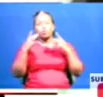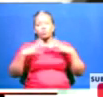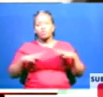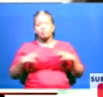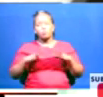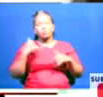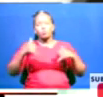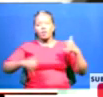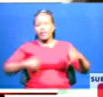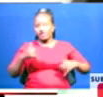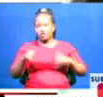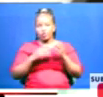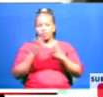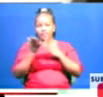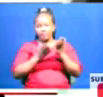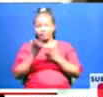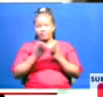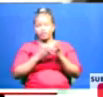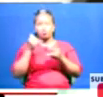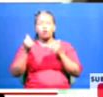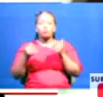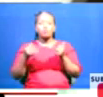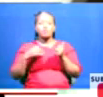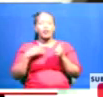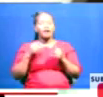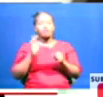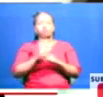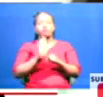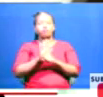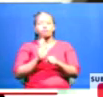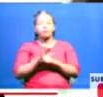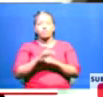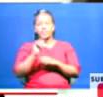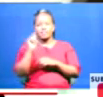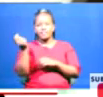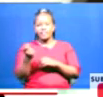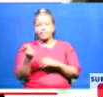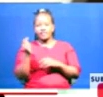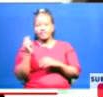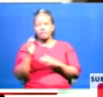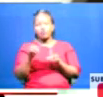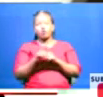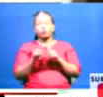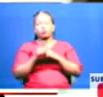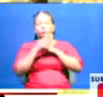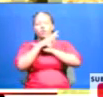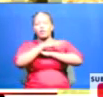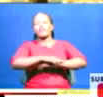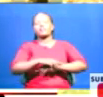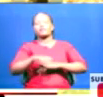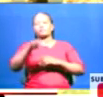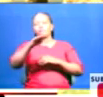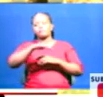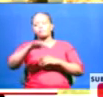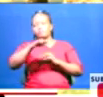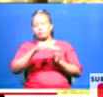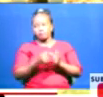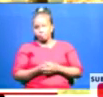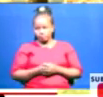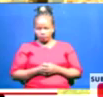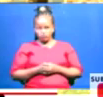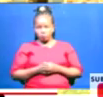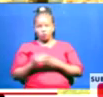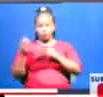services that have mapped out Kenya as a preferred tourist destination. The hospitality